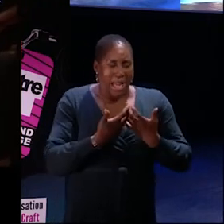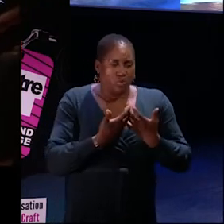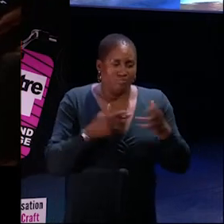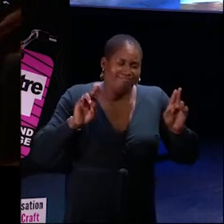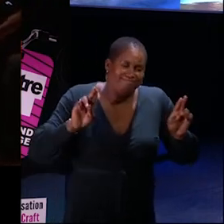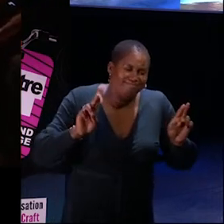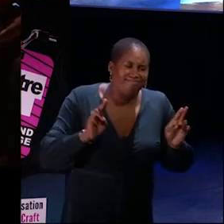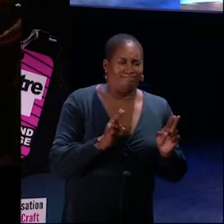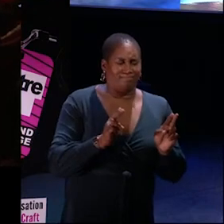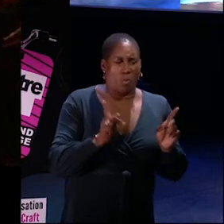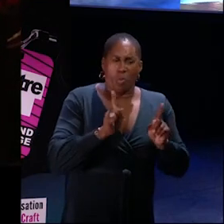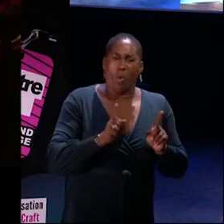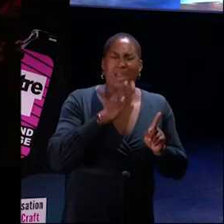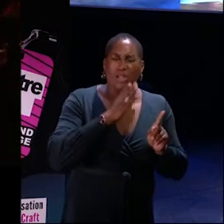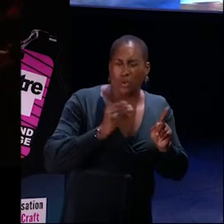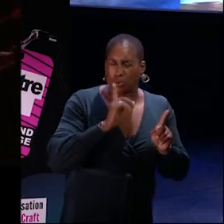with us.